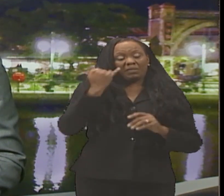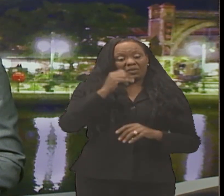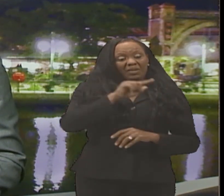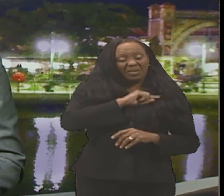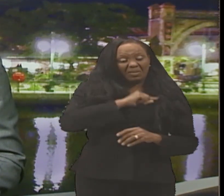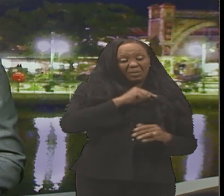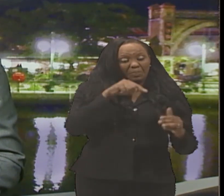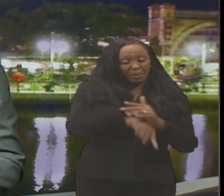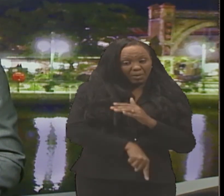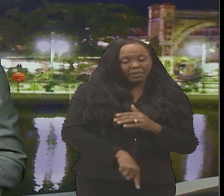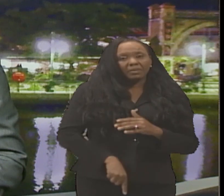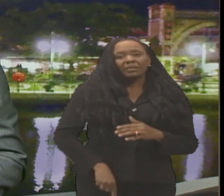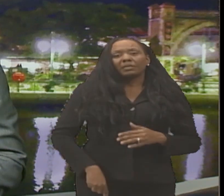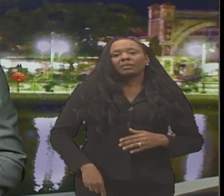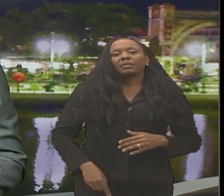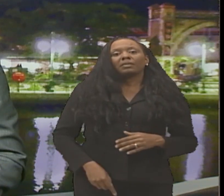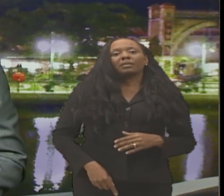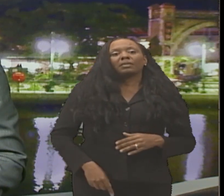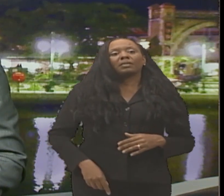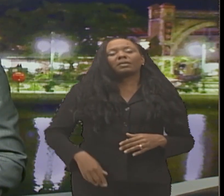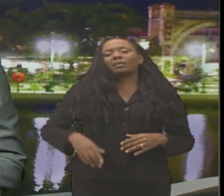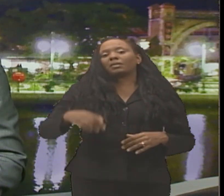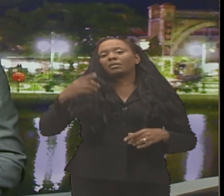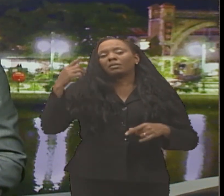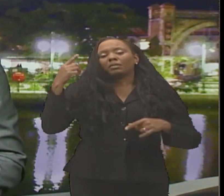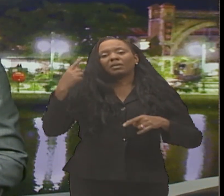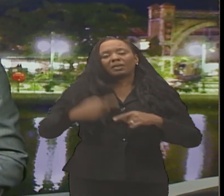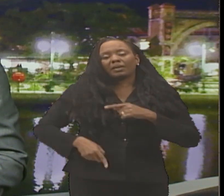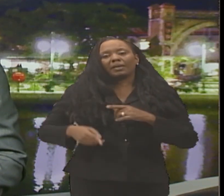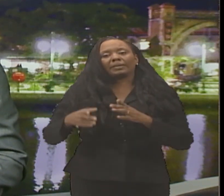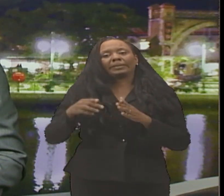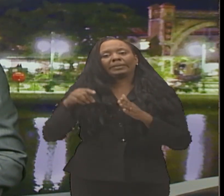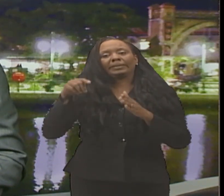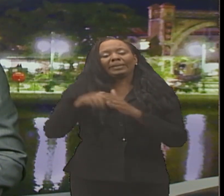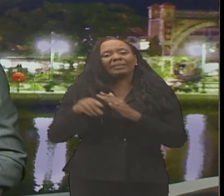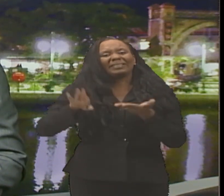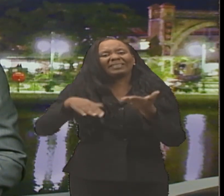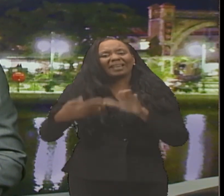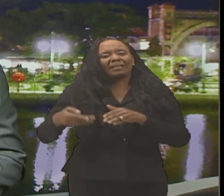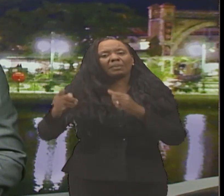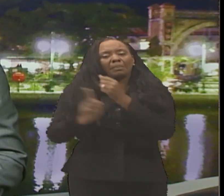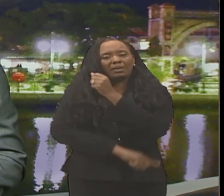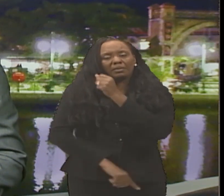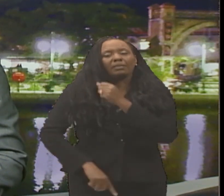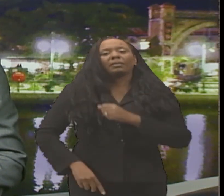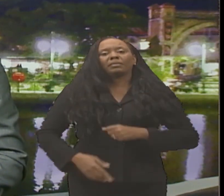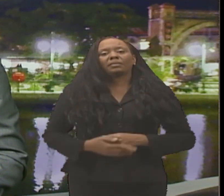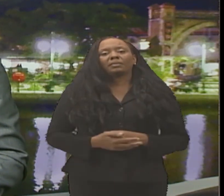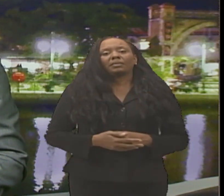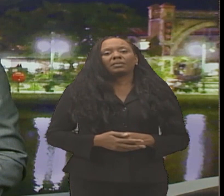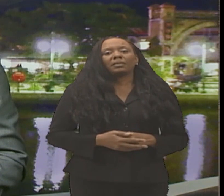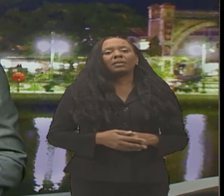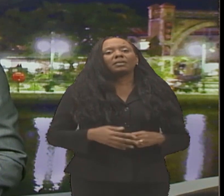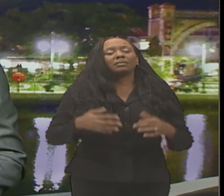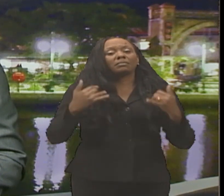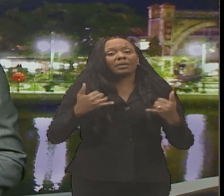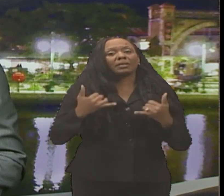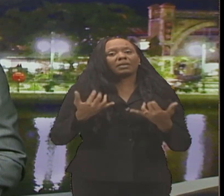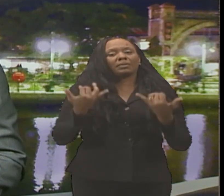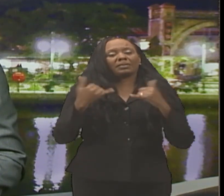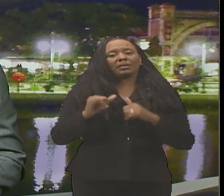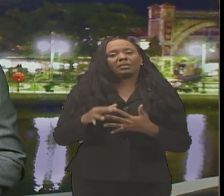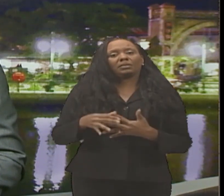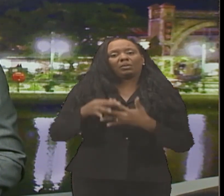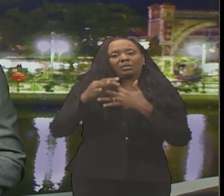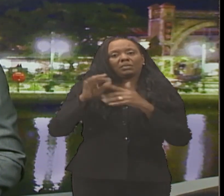murder. Leader of Government Business in the Upper House, Dr. Jerome Walcott, explains the death sentence remains an option, but he says the Caribbean Court